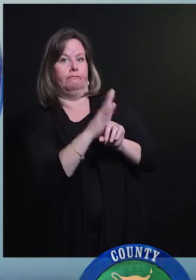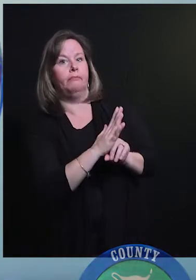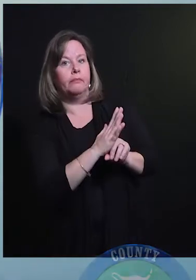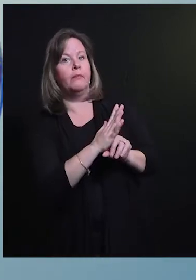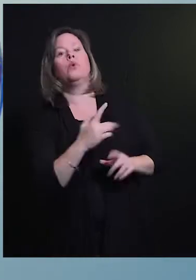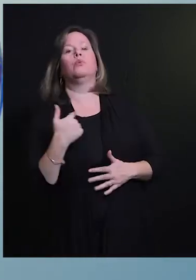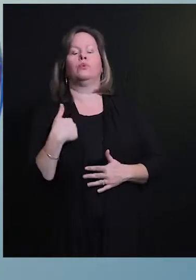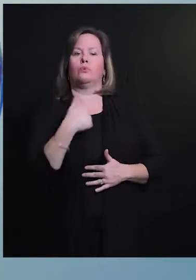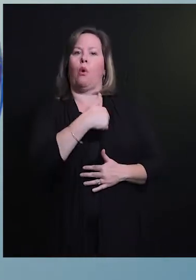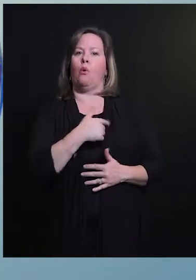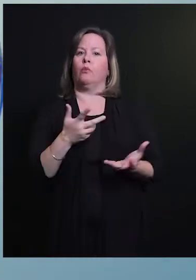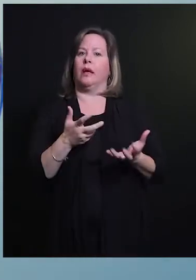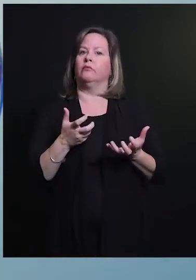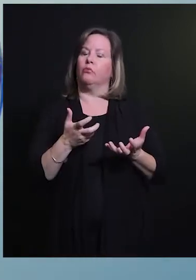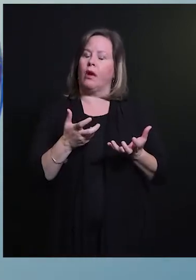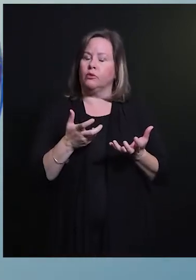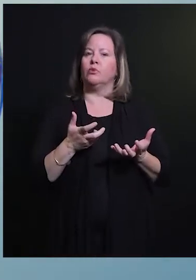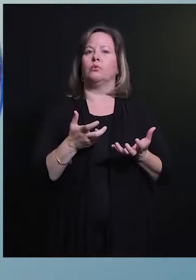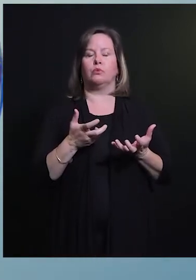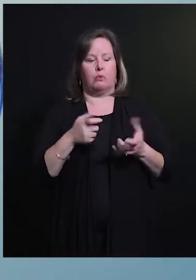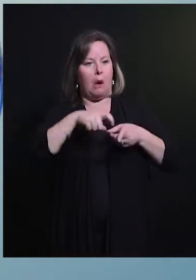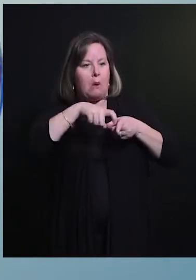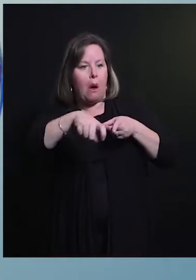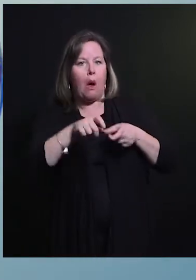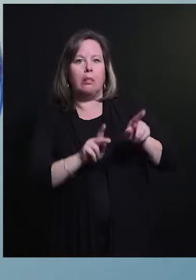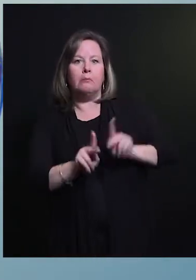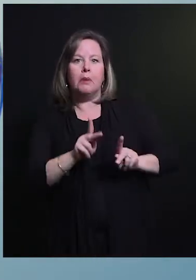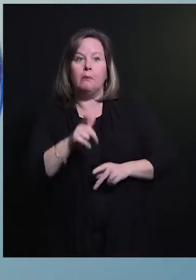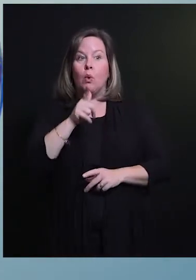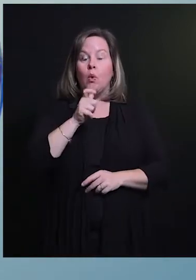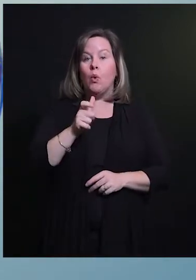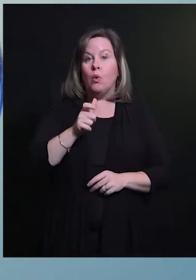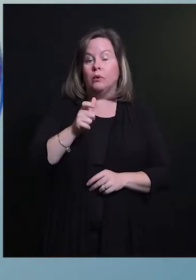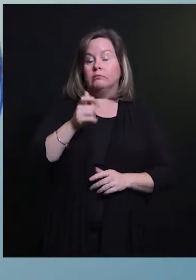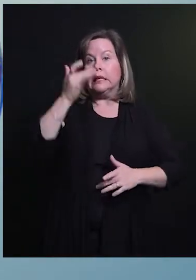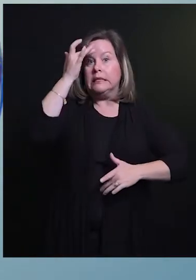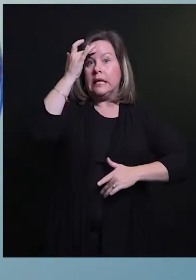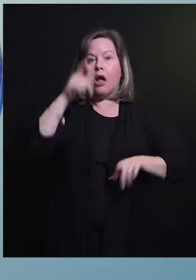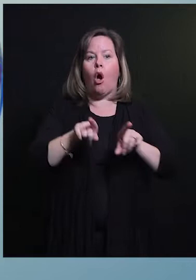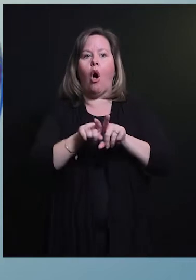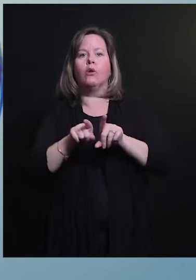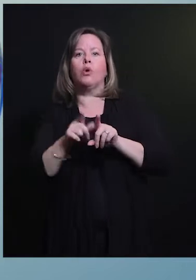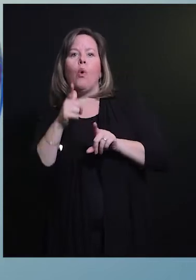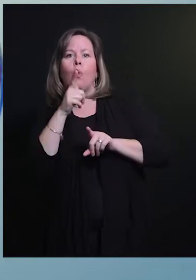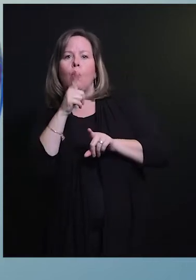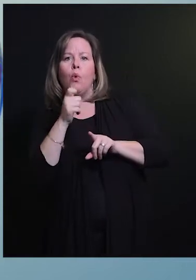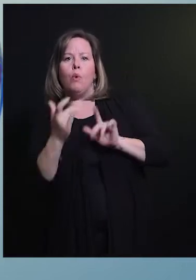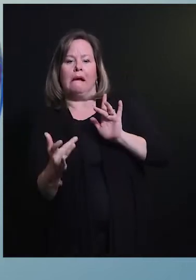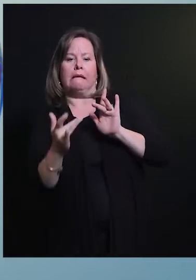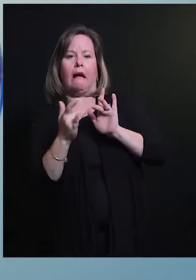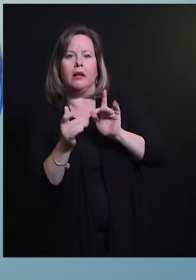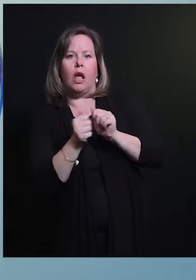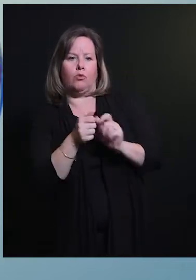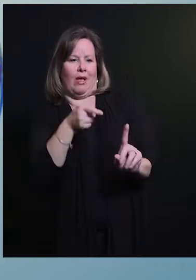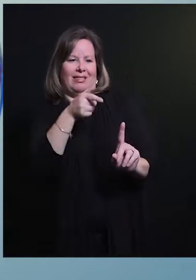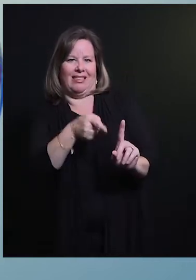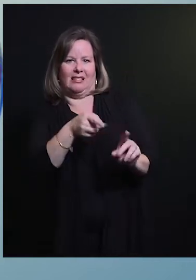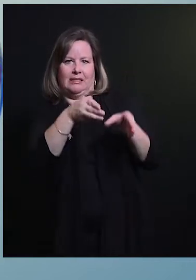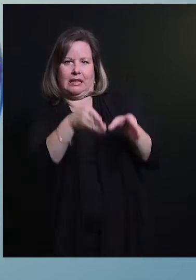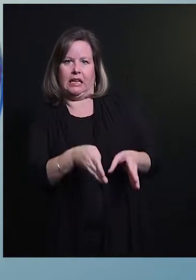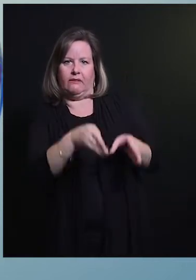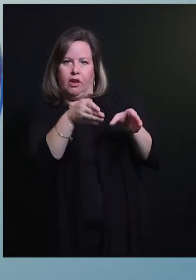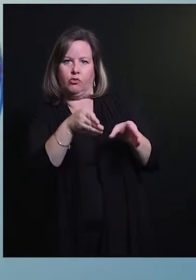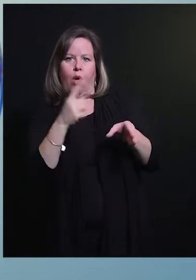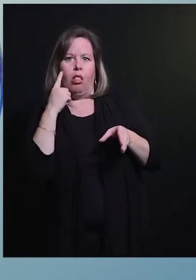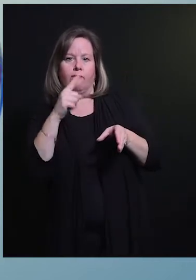COVID-19. So we want to make sure we're calling the individuals who are sick as well as those who are in contact with that sick